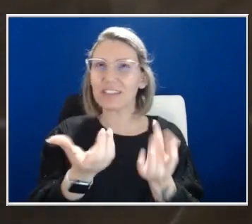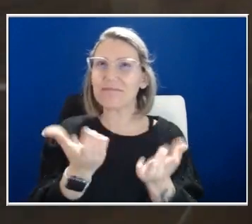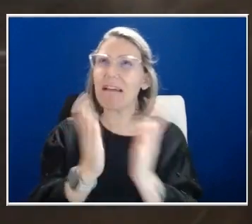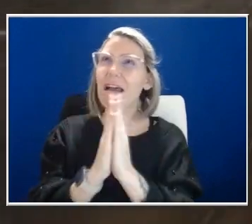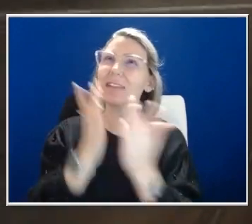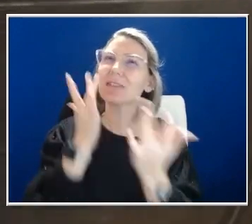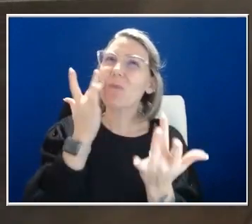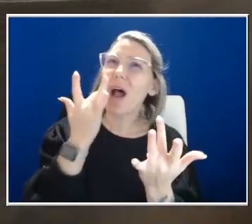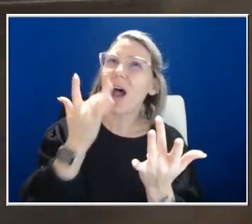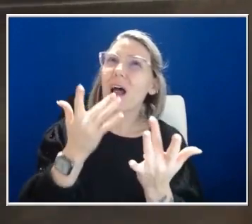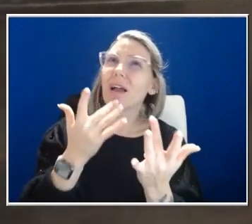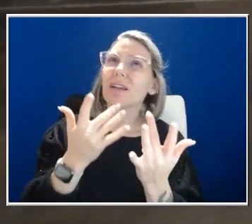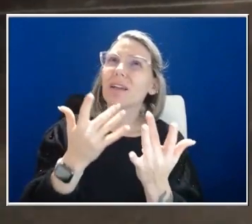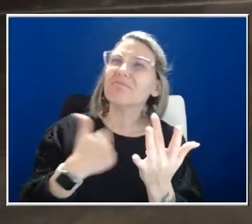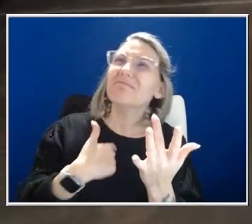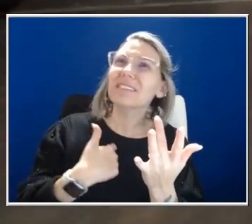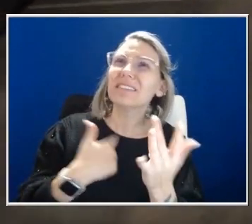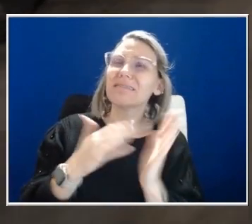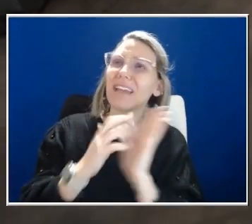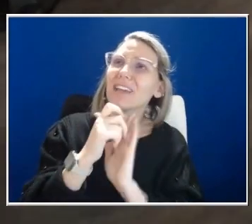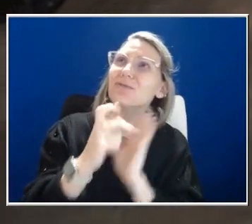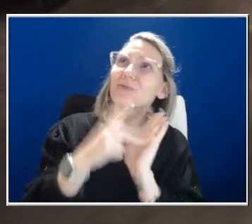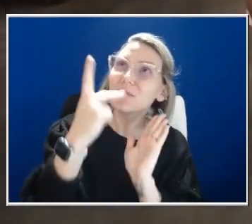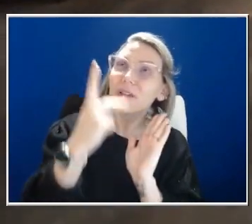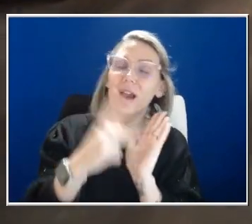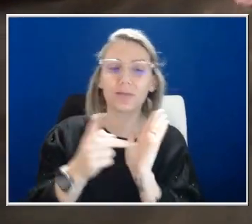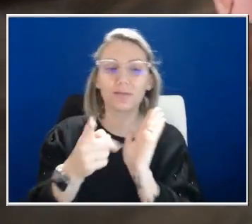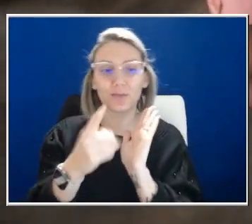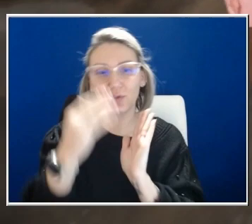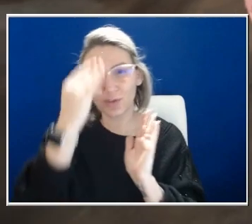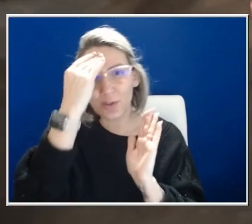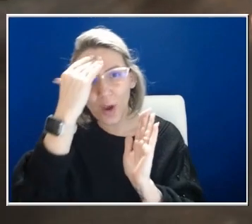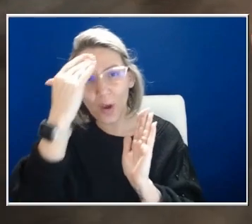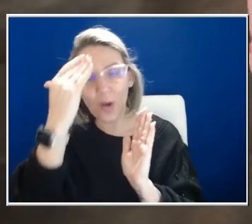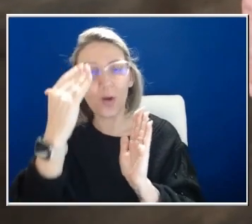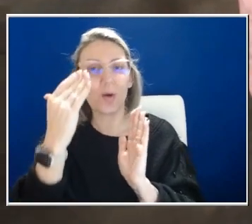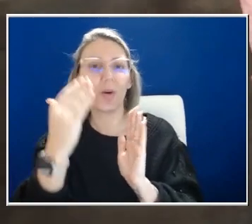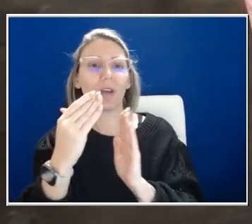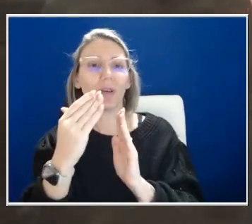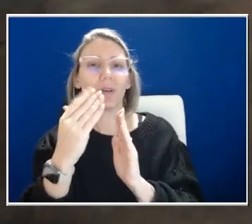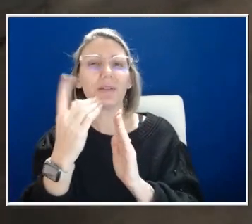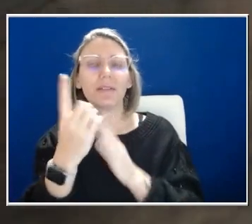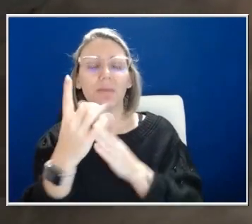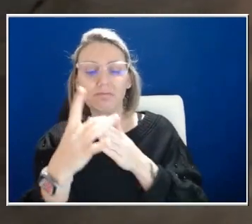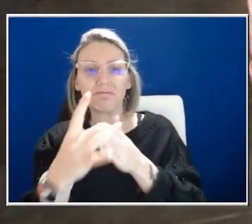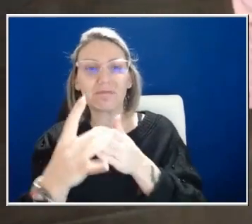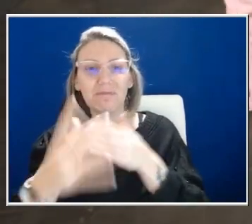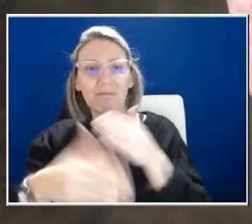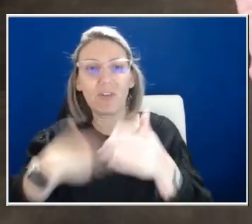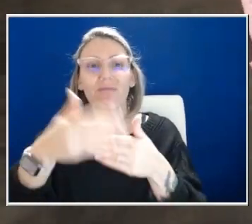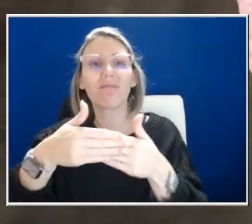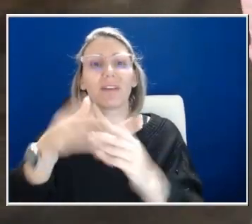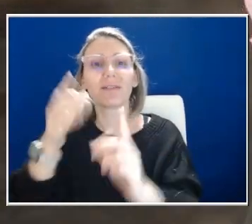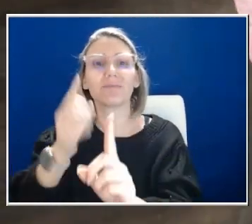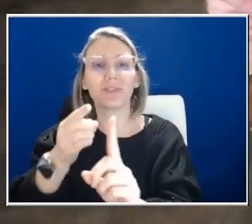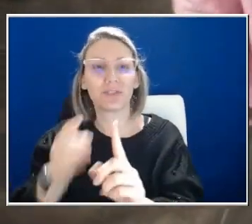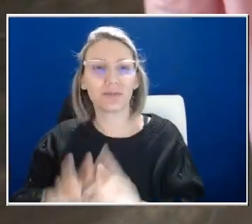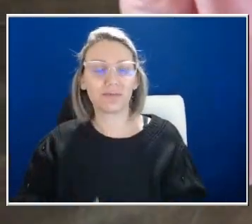cancer twice. She knows it was a catalyst leading her to this next mission.